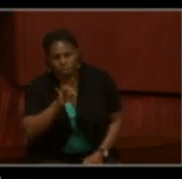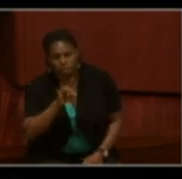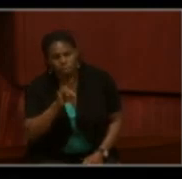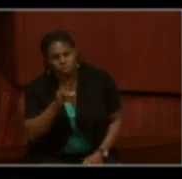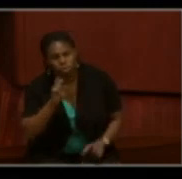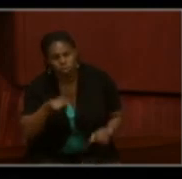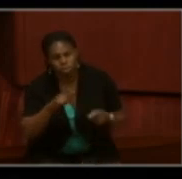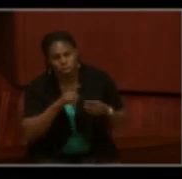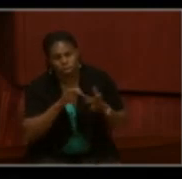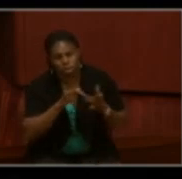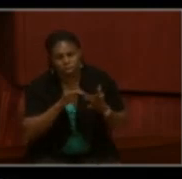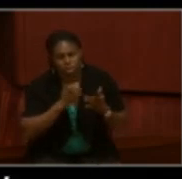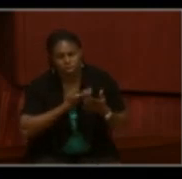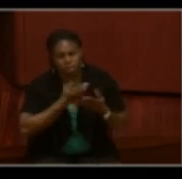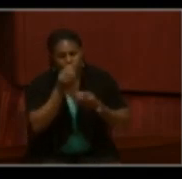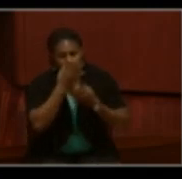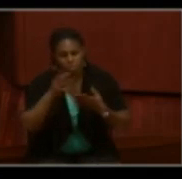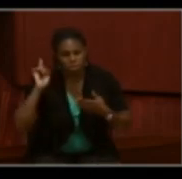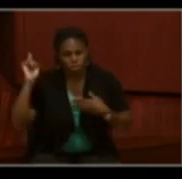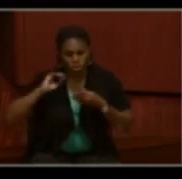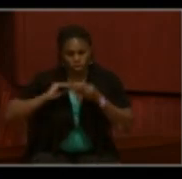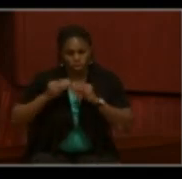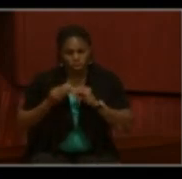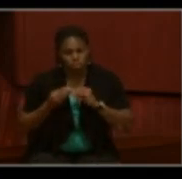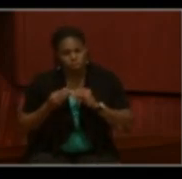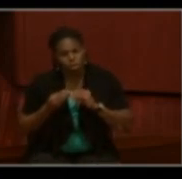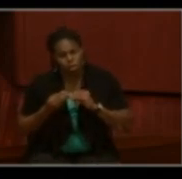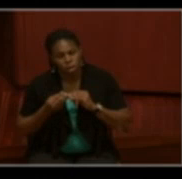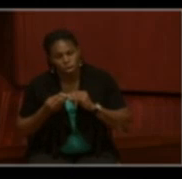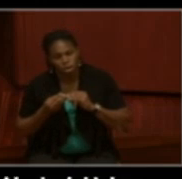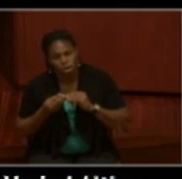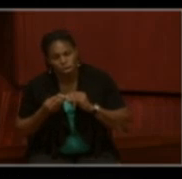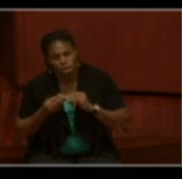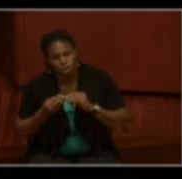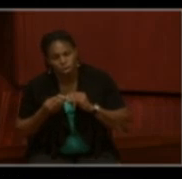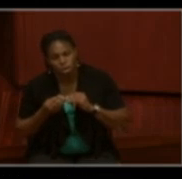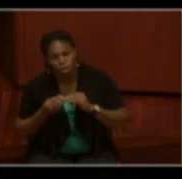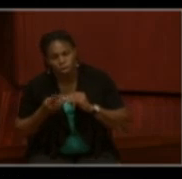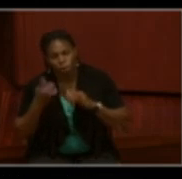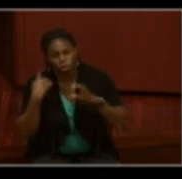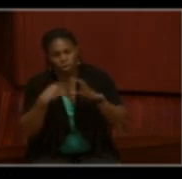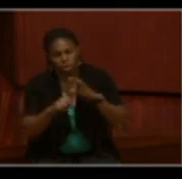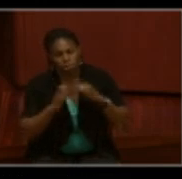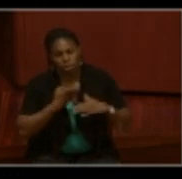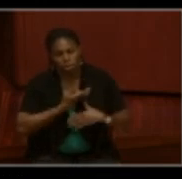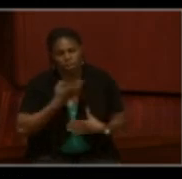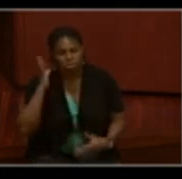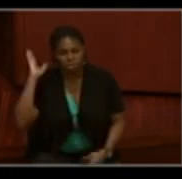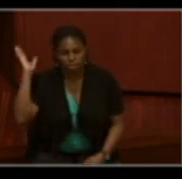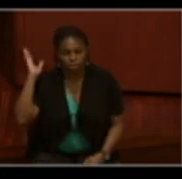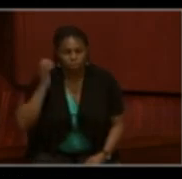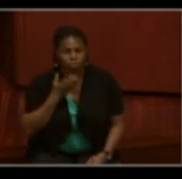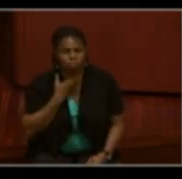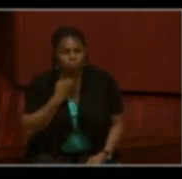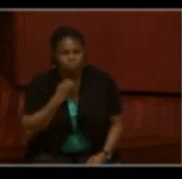call us, you can fax us, or you can email us, but appointments are required.